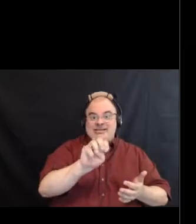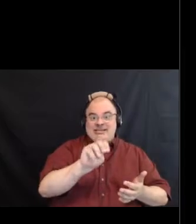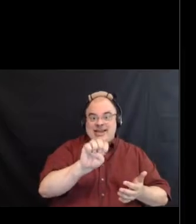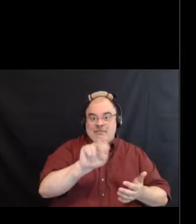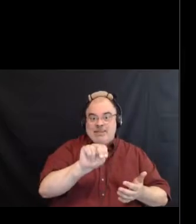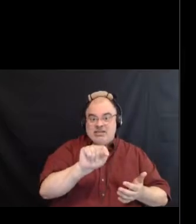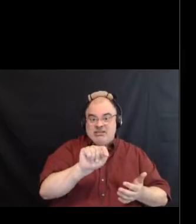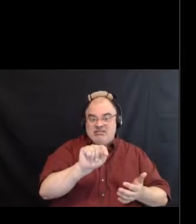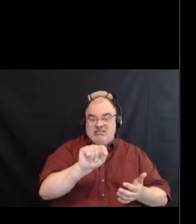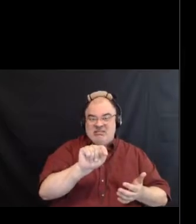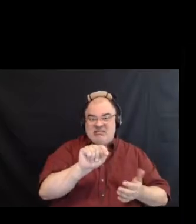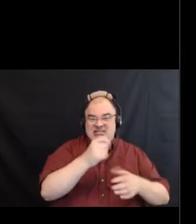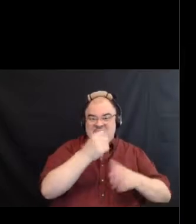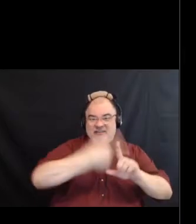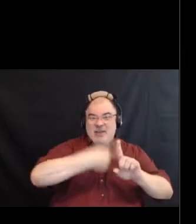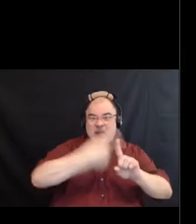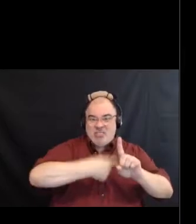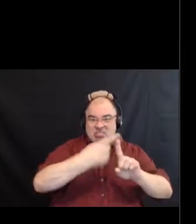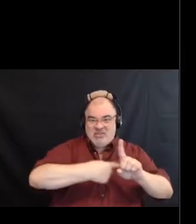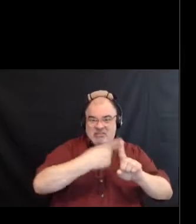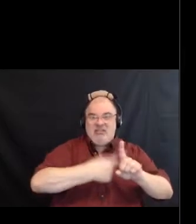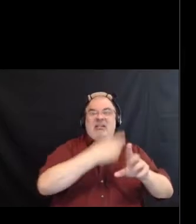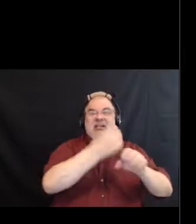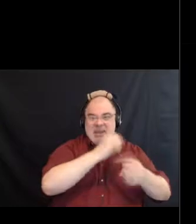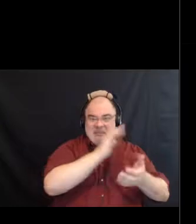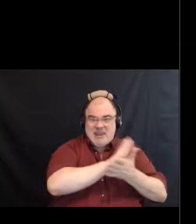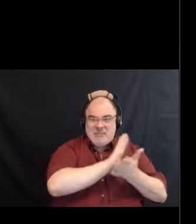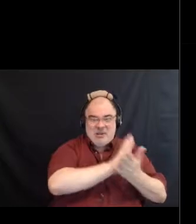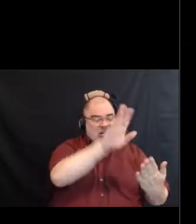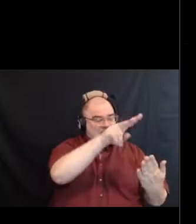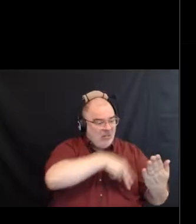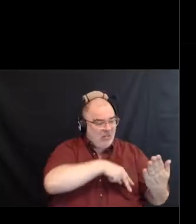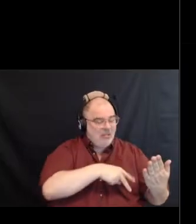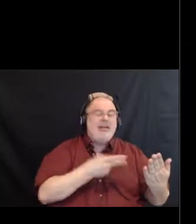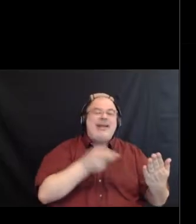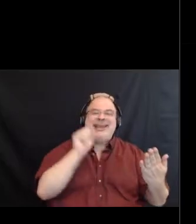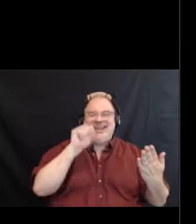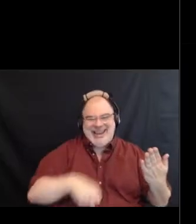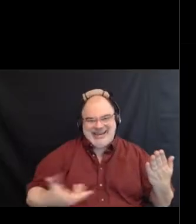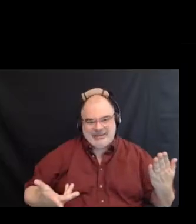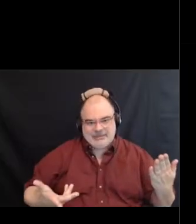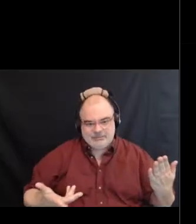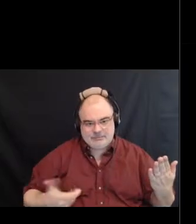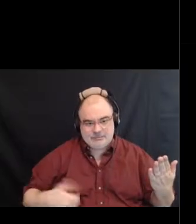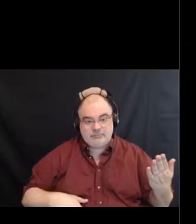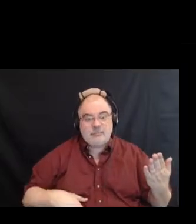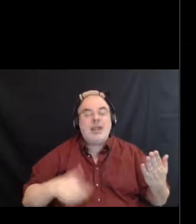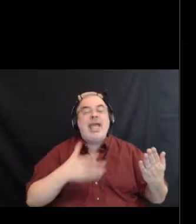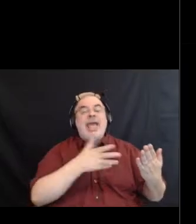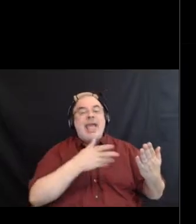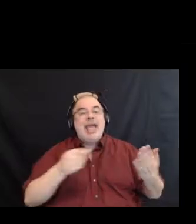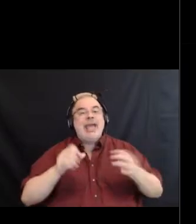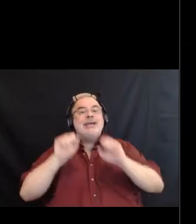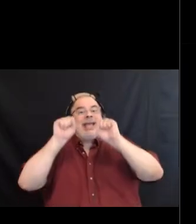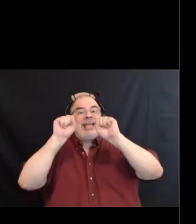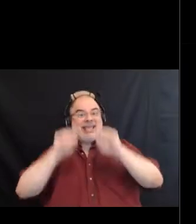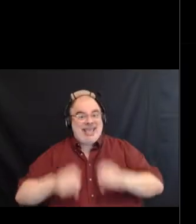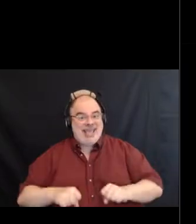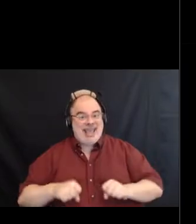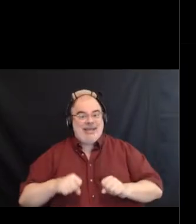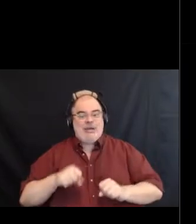Visa prepaid card, to be able to have that, it does cost $250 per month. And the various investment options do have